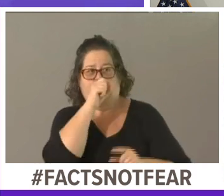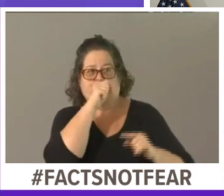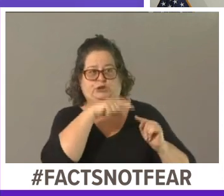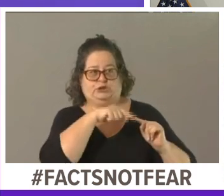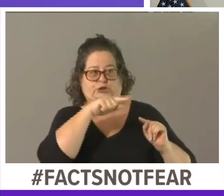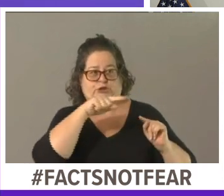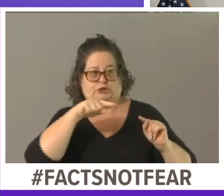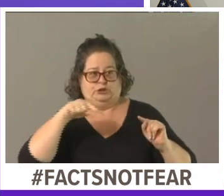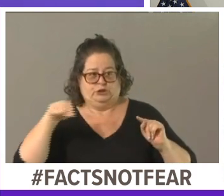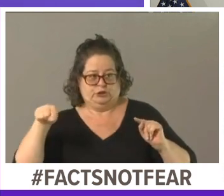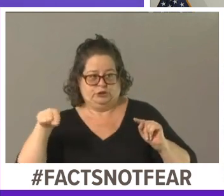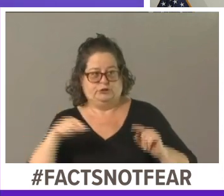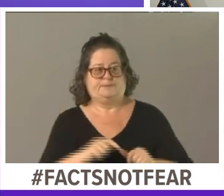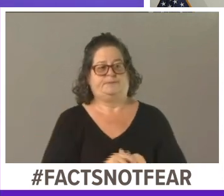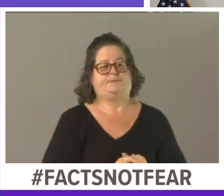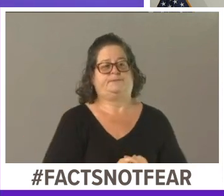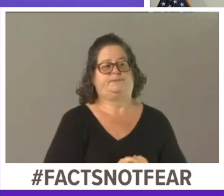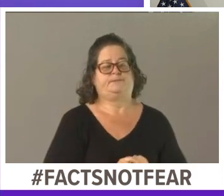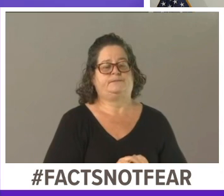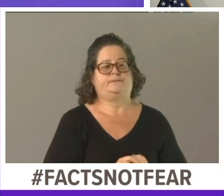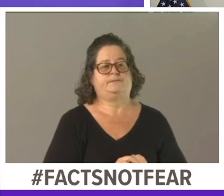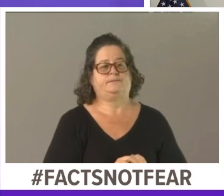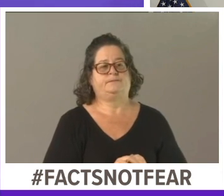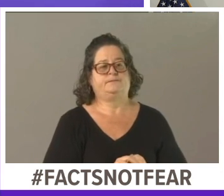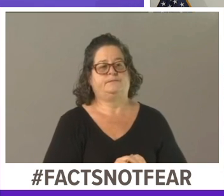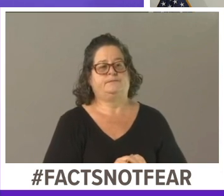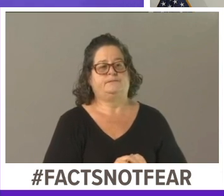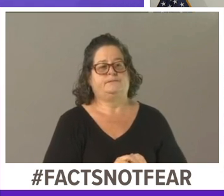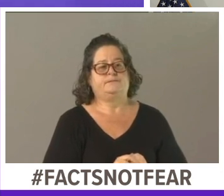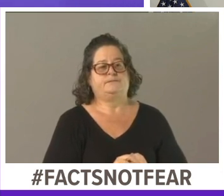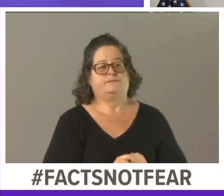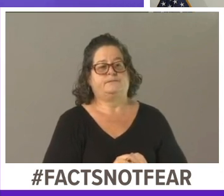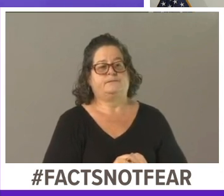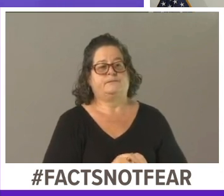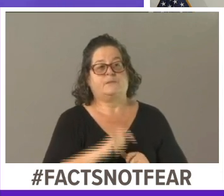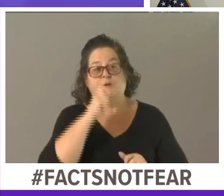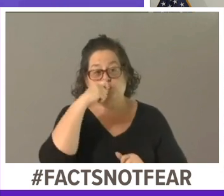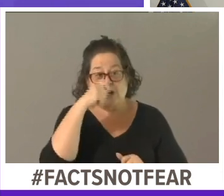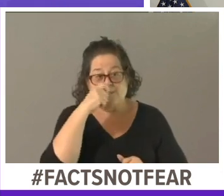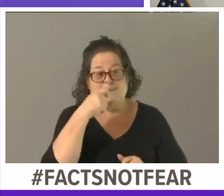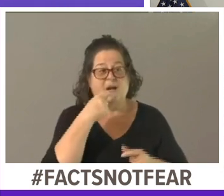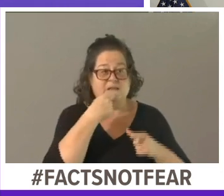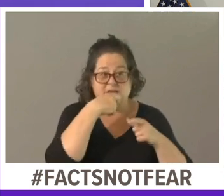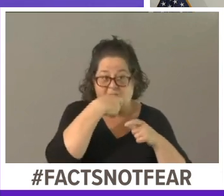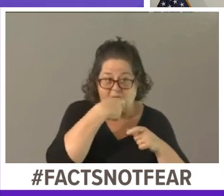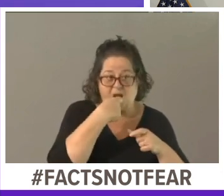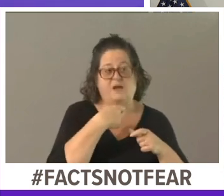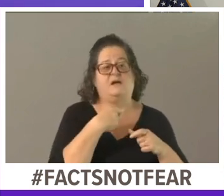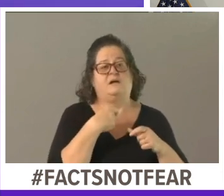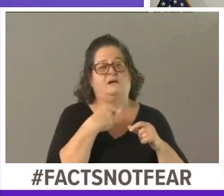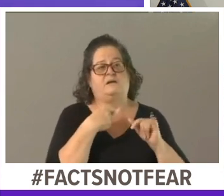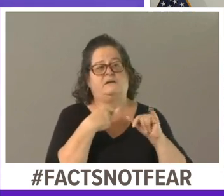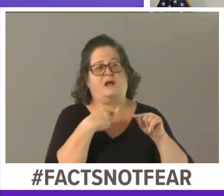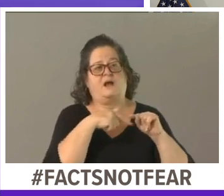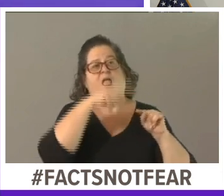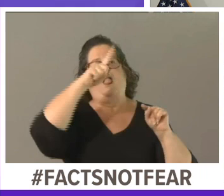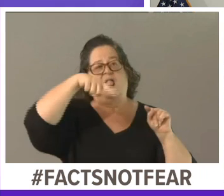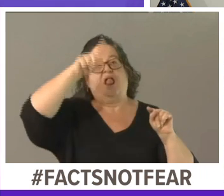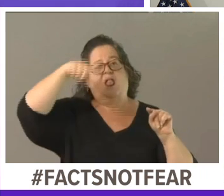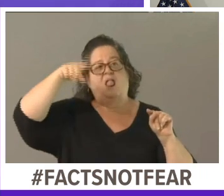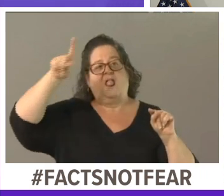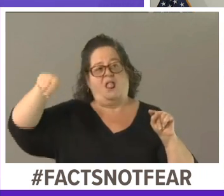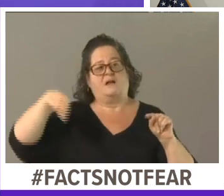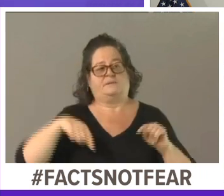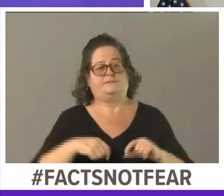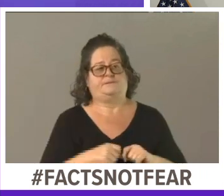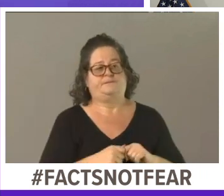the graph. The diagnostic is PCR. You can see that an ever-increasing amount